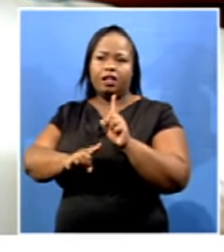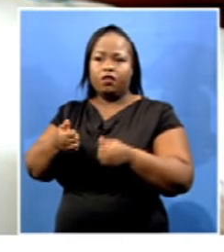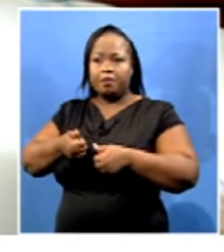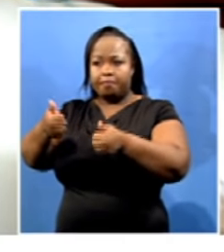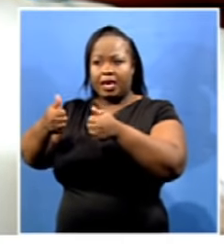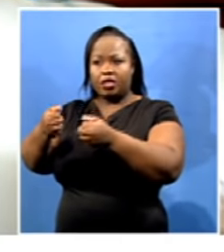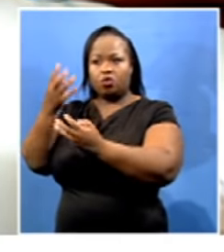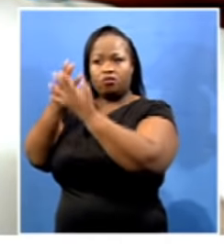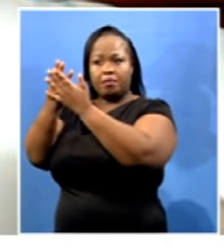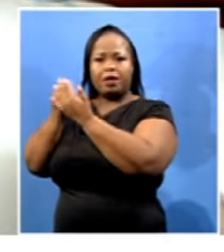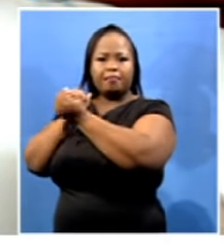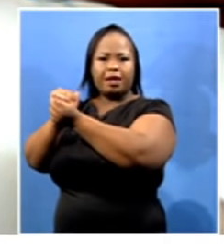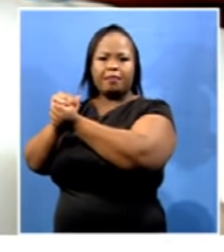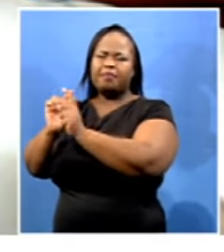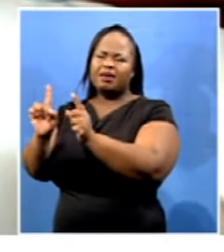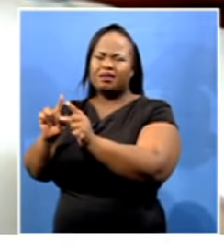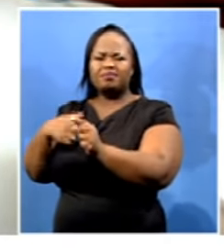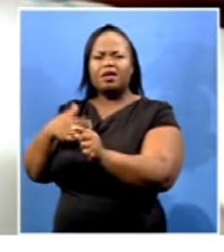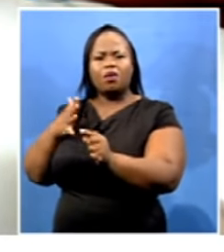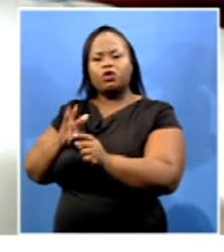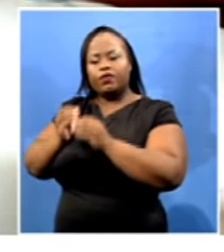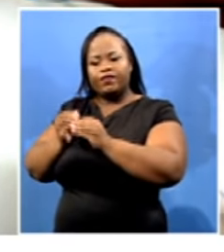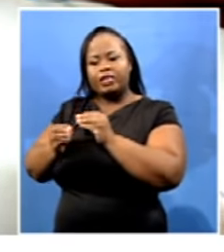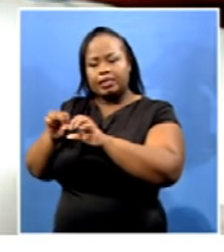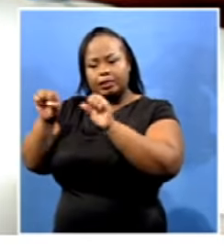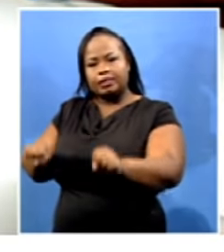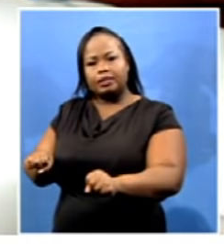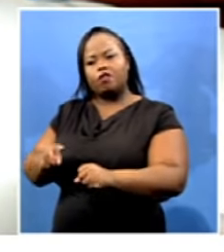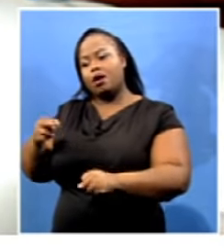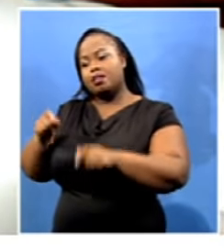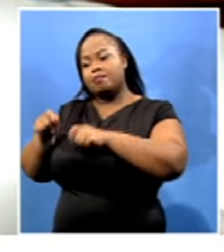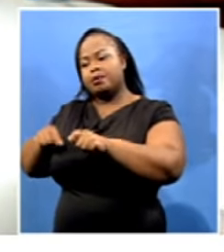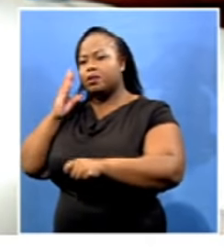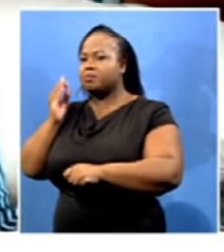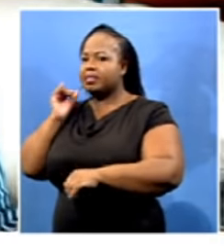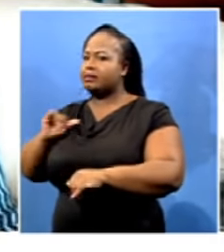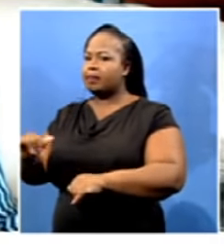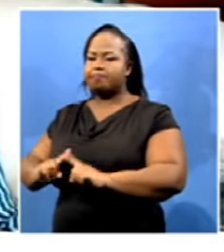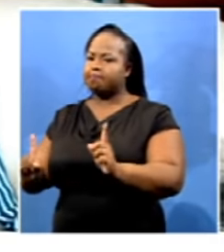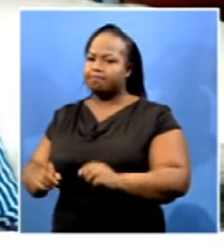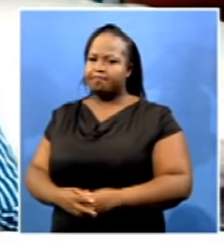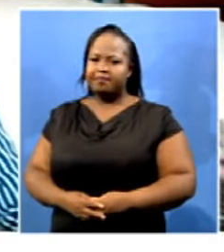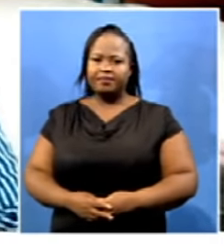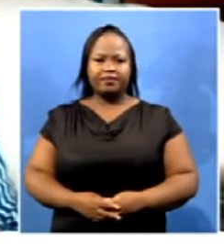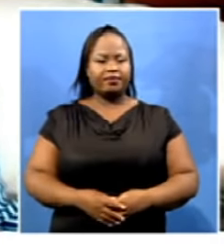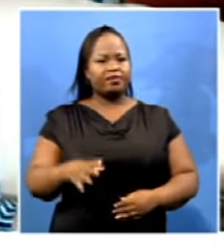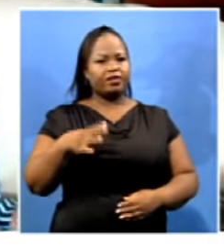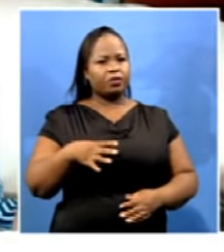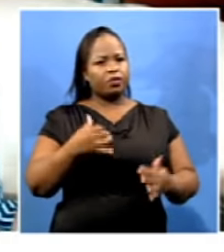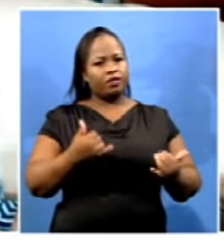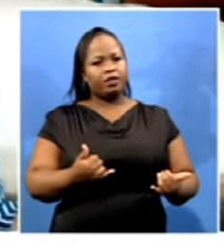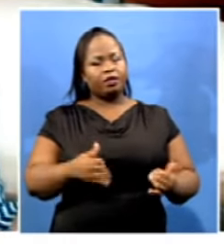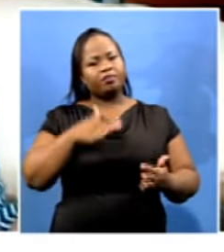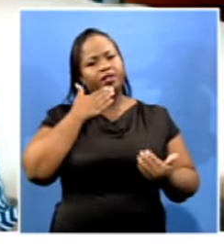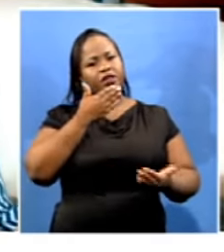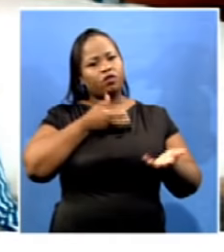system. Yeah. Or at least make it better for other people. Yeah. Olivia, we leave it there for now, but we thank you for talking to